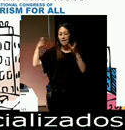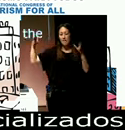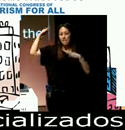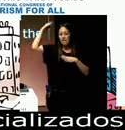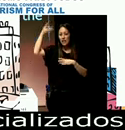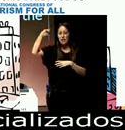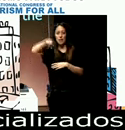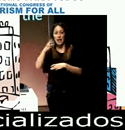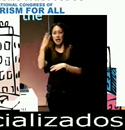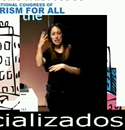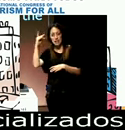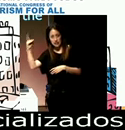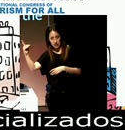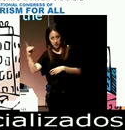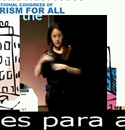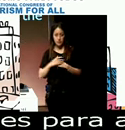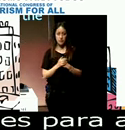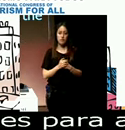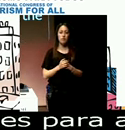virtual reality, and 3D.